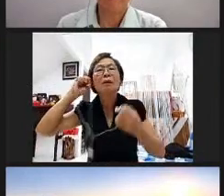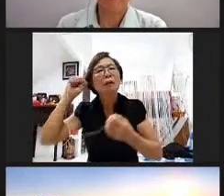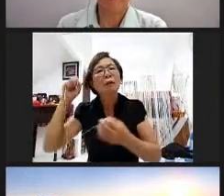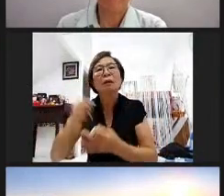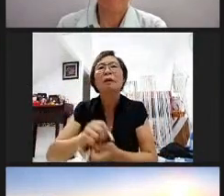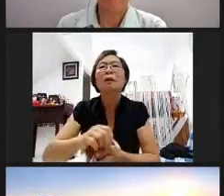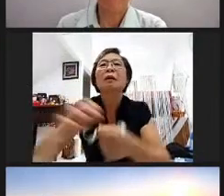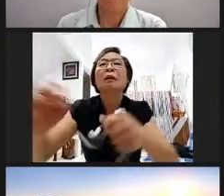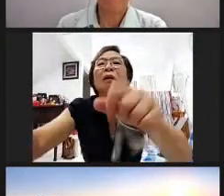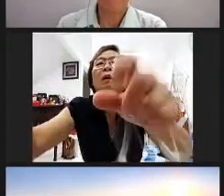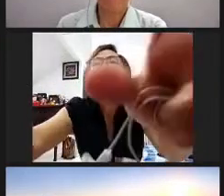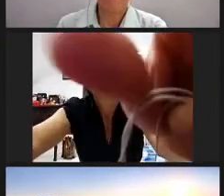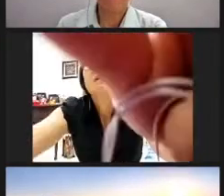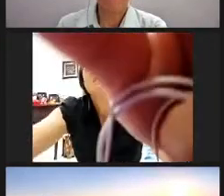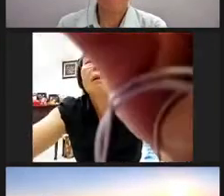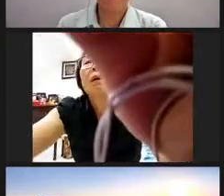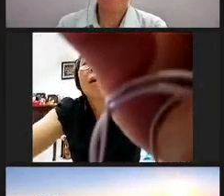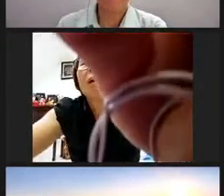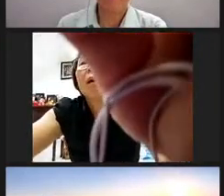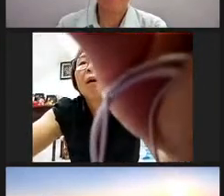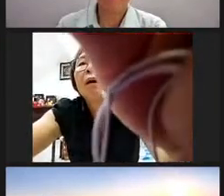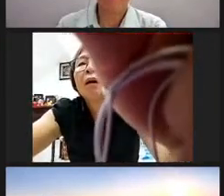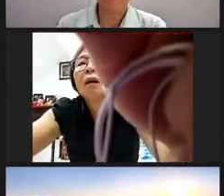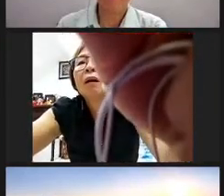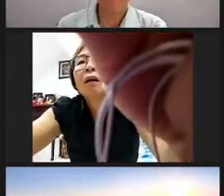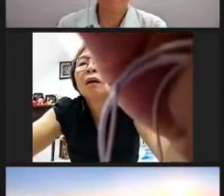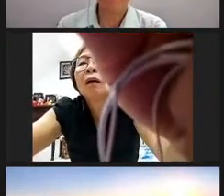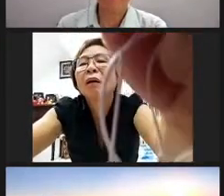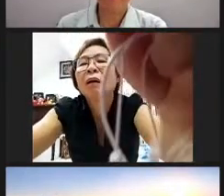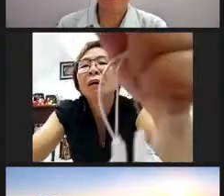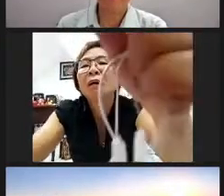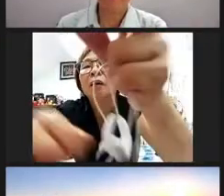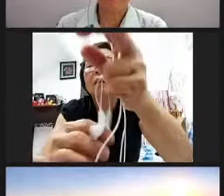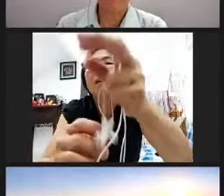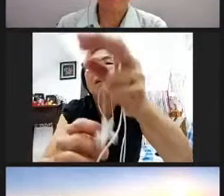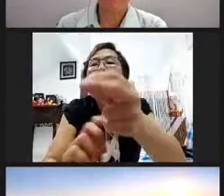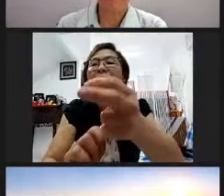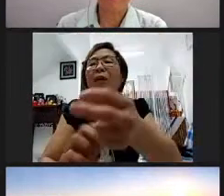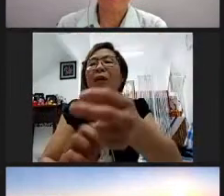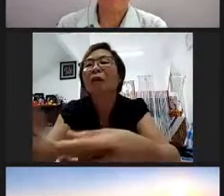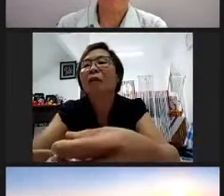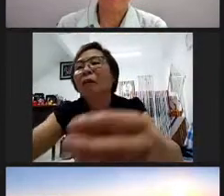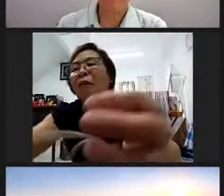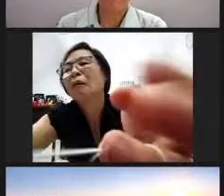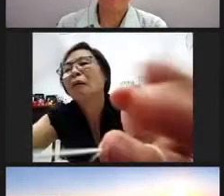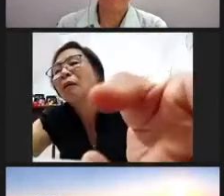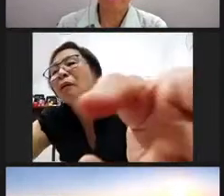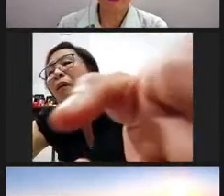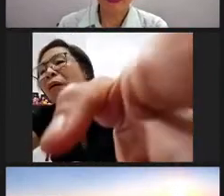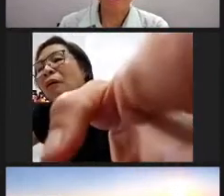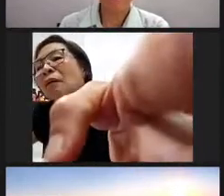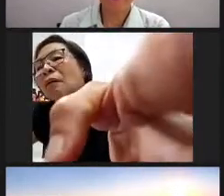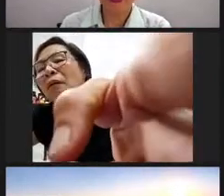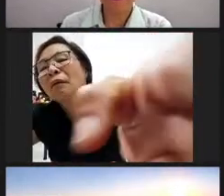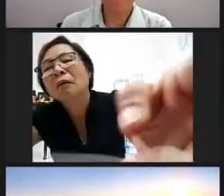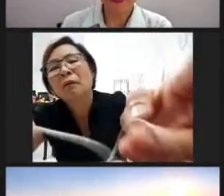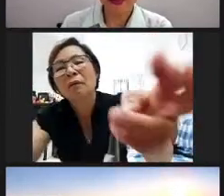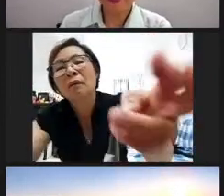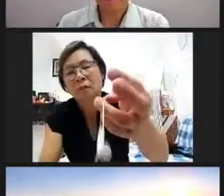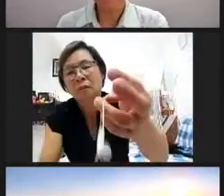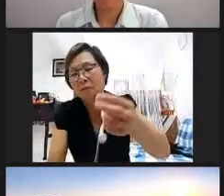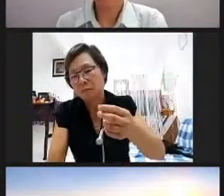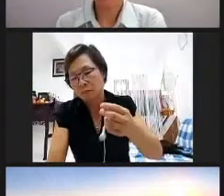also quite comfortable, so I can stay at home, not too many activities. Yeah, those are some of the interesting things I observe in my